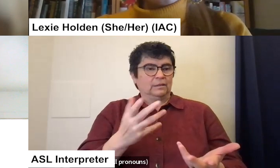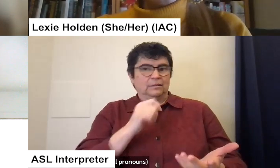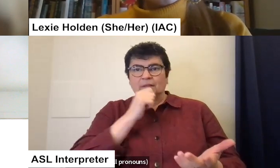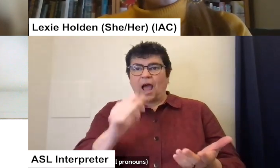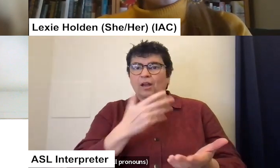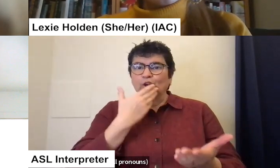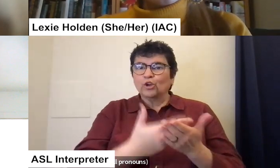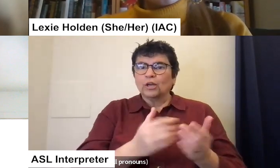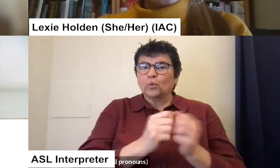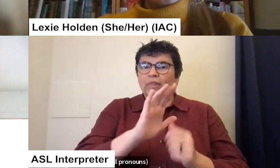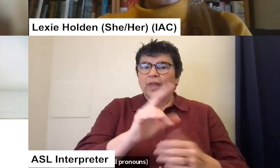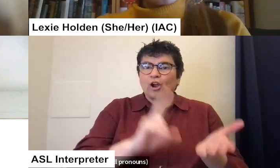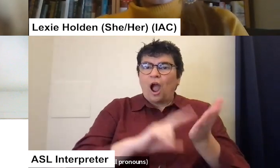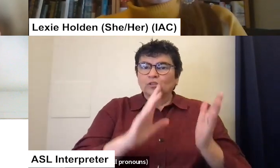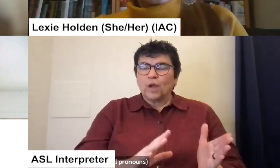contractors